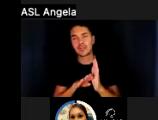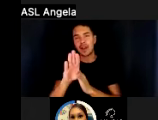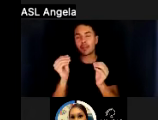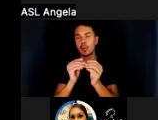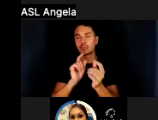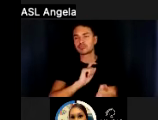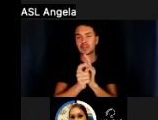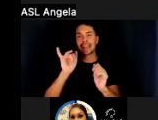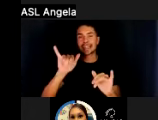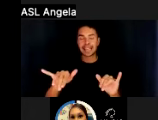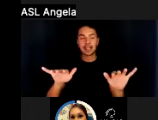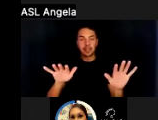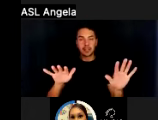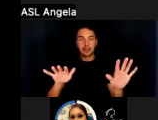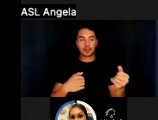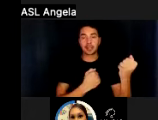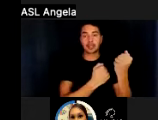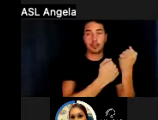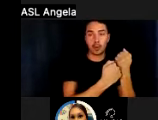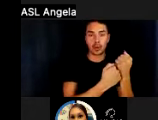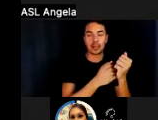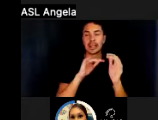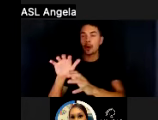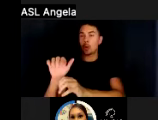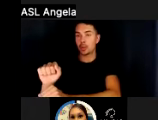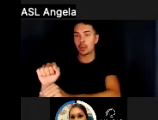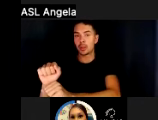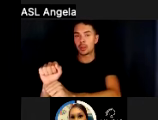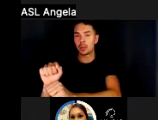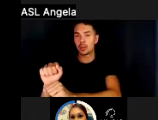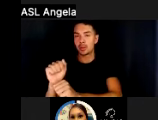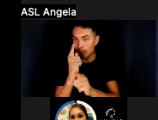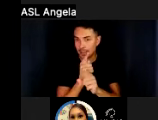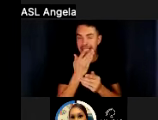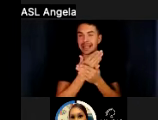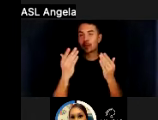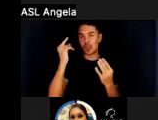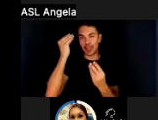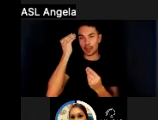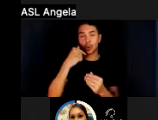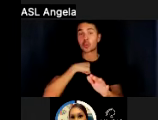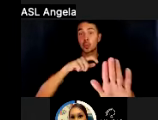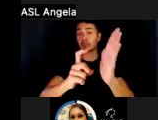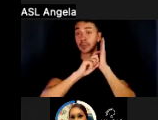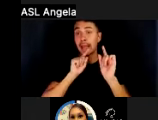can hold those who perpetrate violence accountable? It's something to think about, right? We don't have to have an answer today.